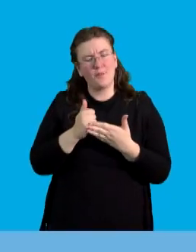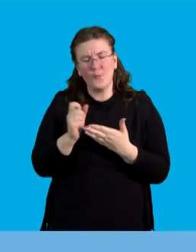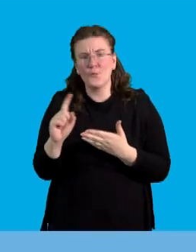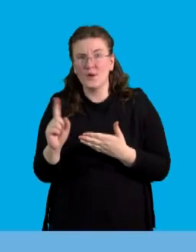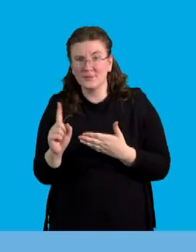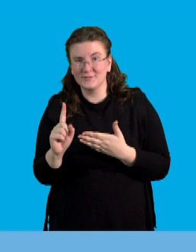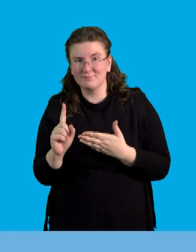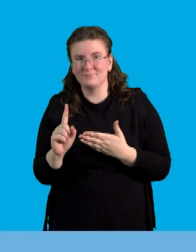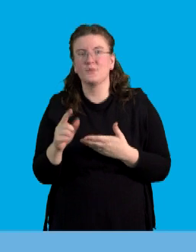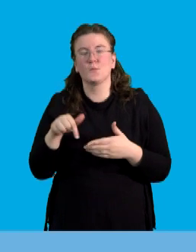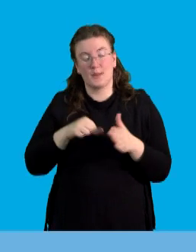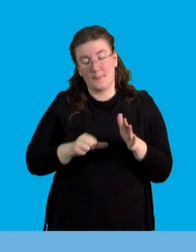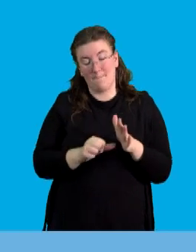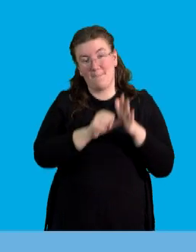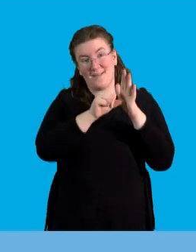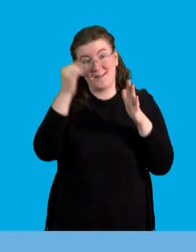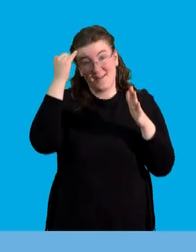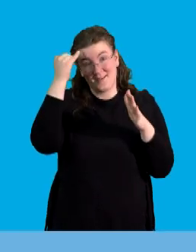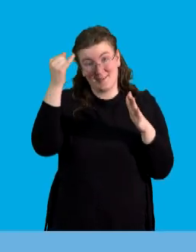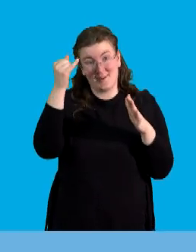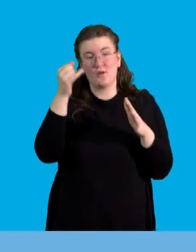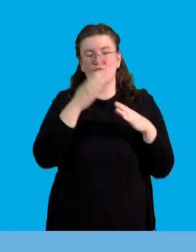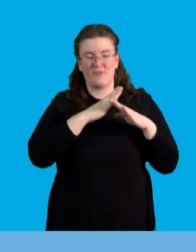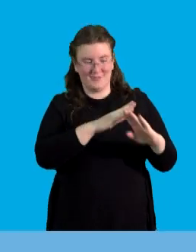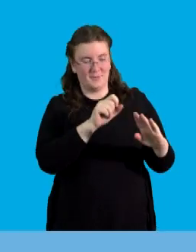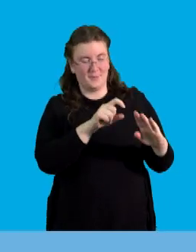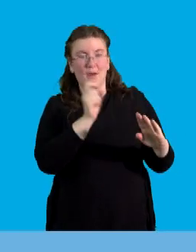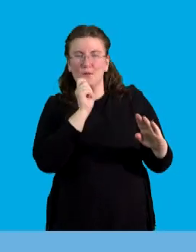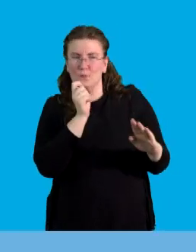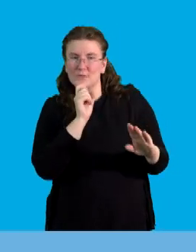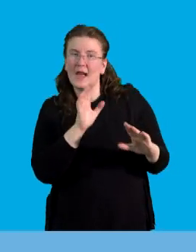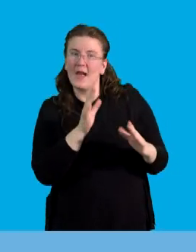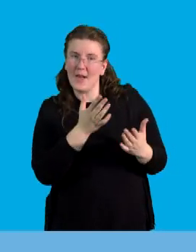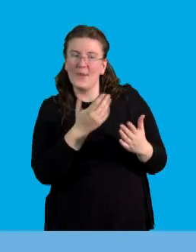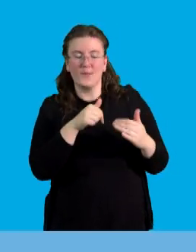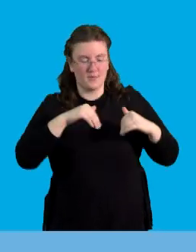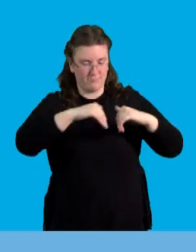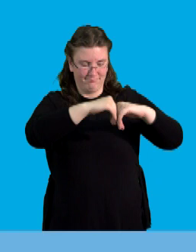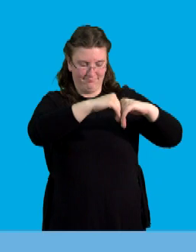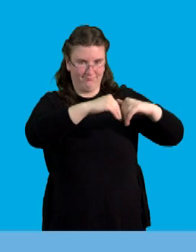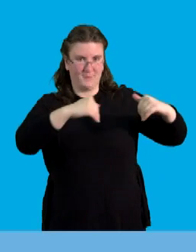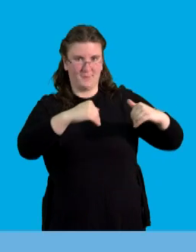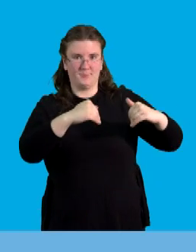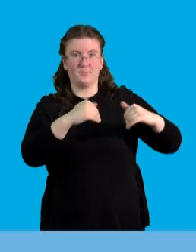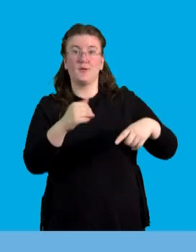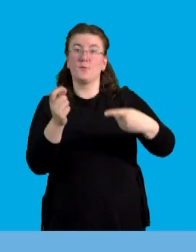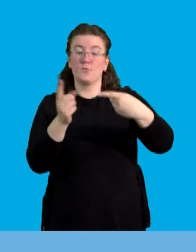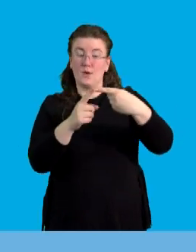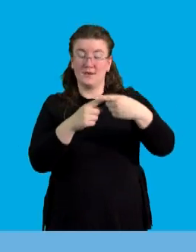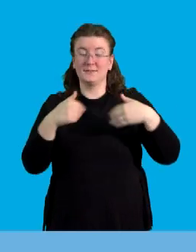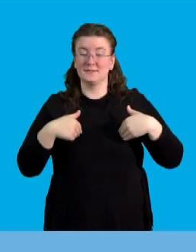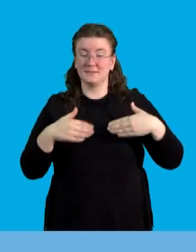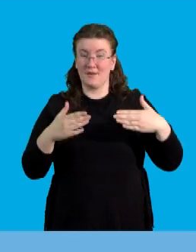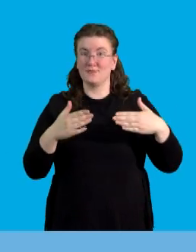is to look at our main idea, being the uses of resistors, and break it into small concepts, whereby we're going